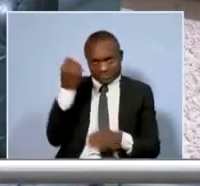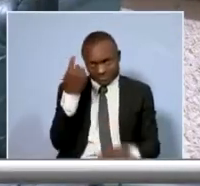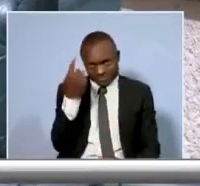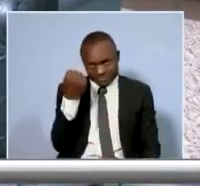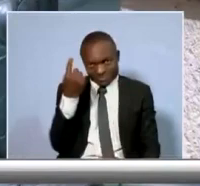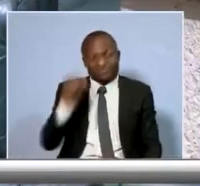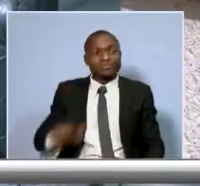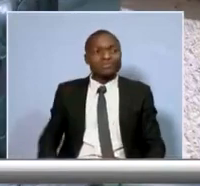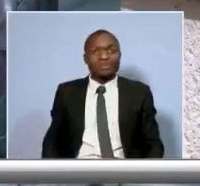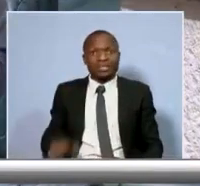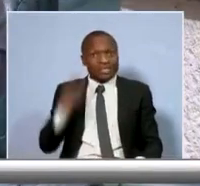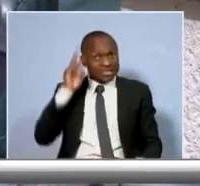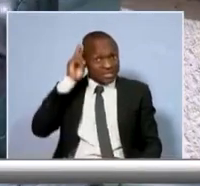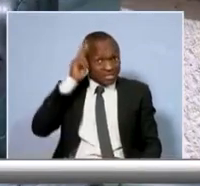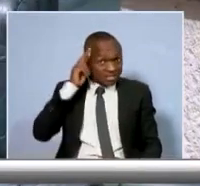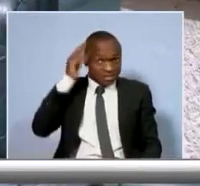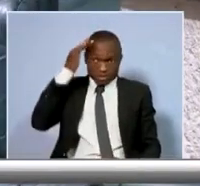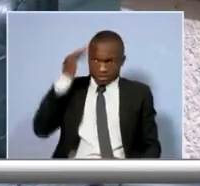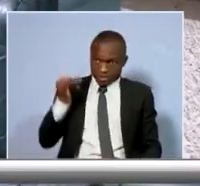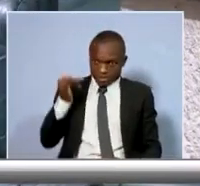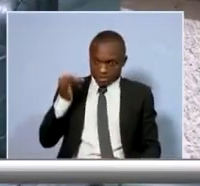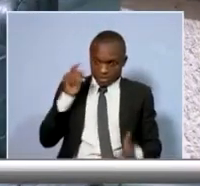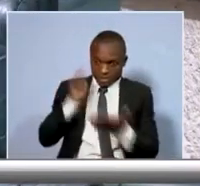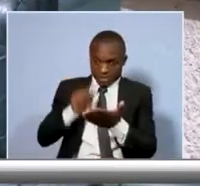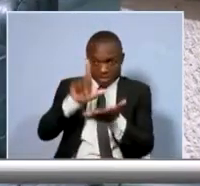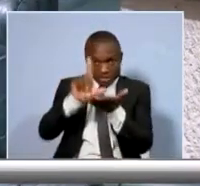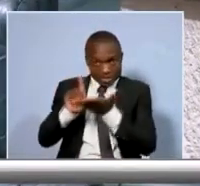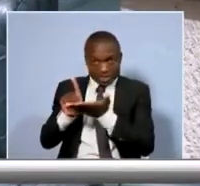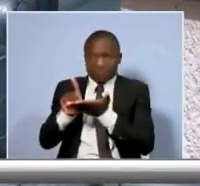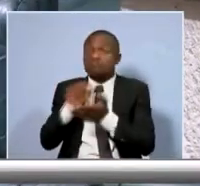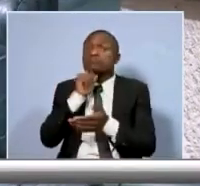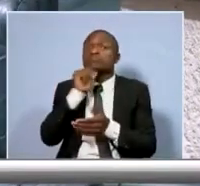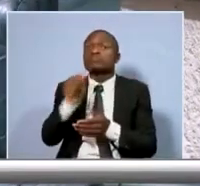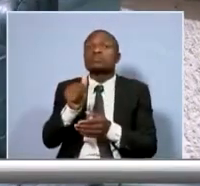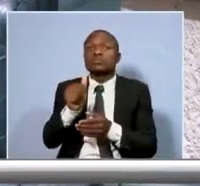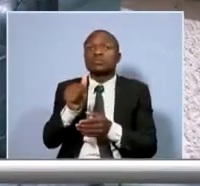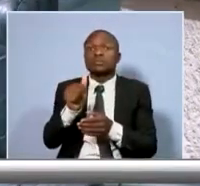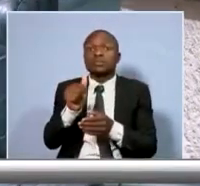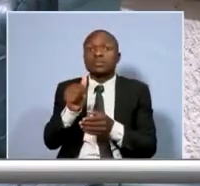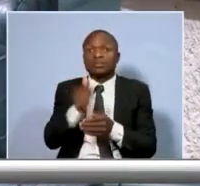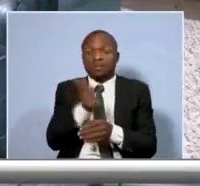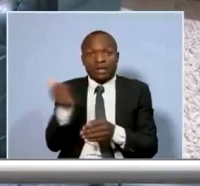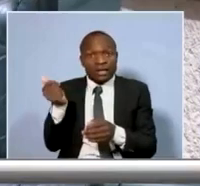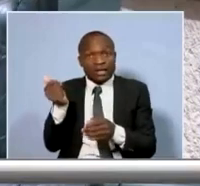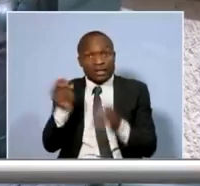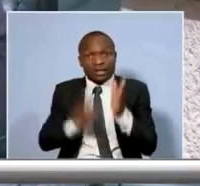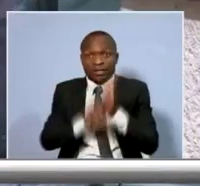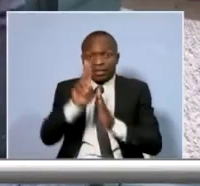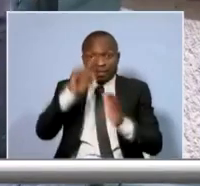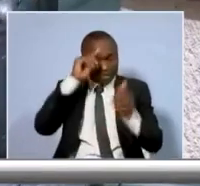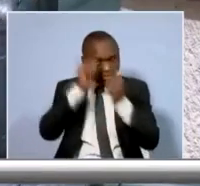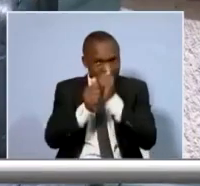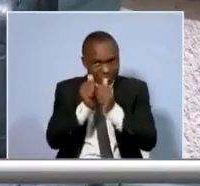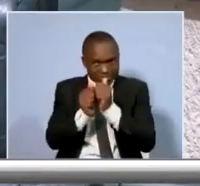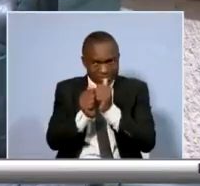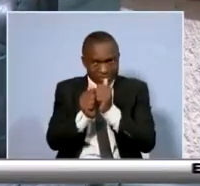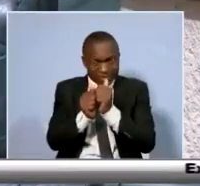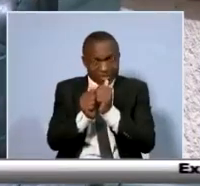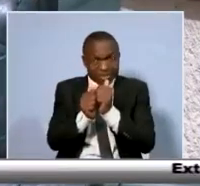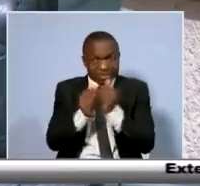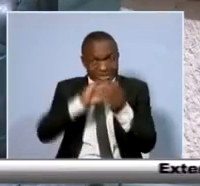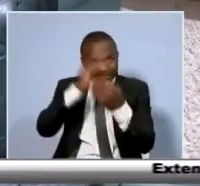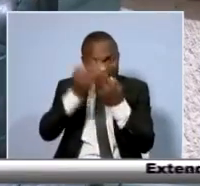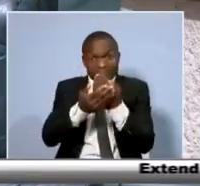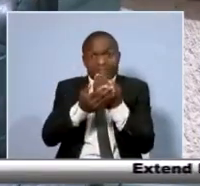understand that the reason why this loan scheme is not catering for other universities is because the recovery rate is